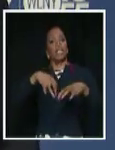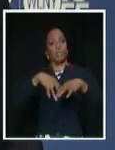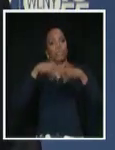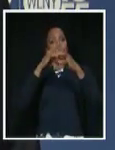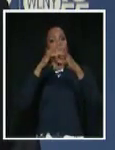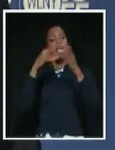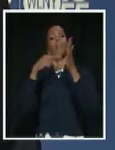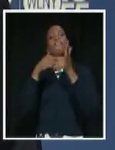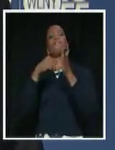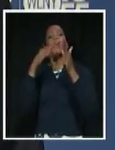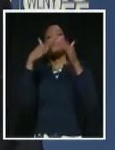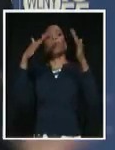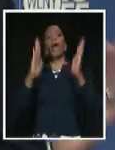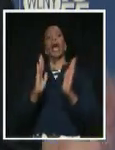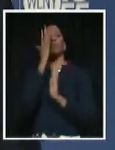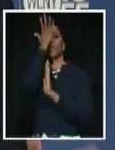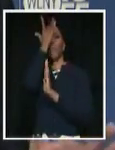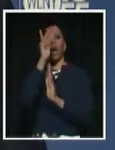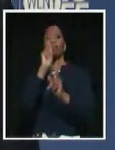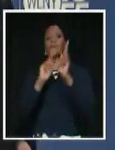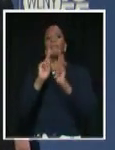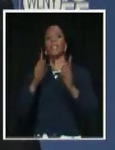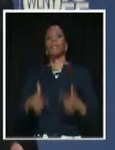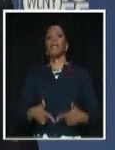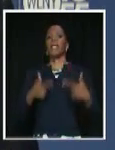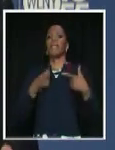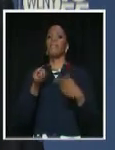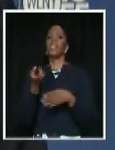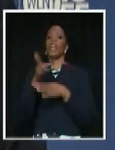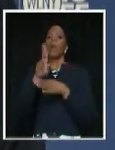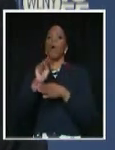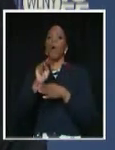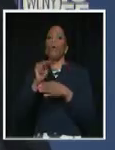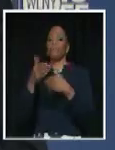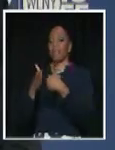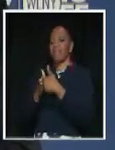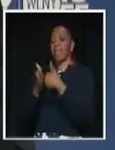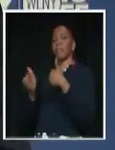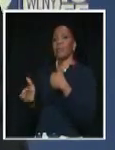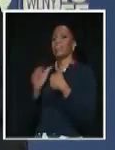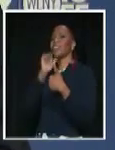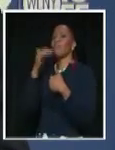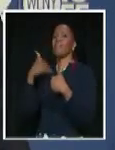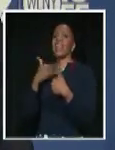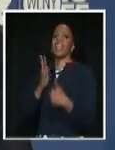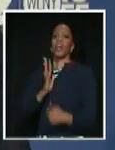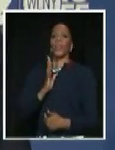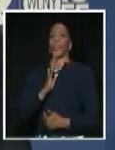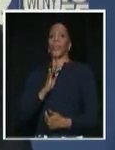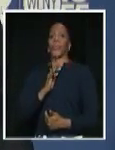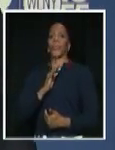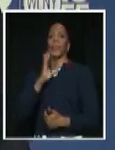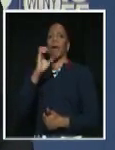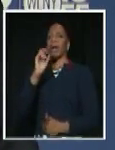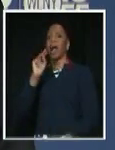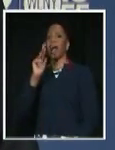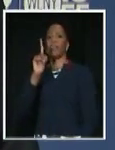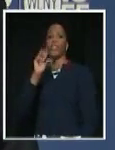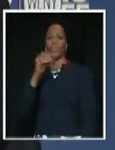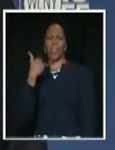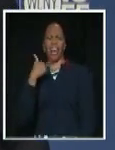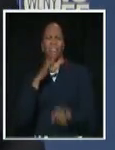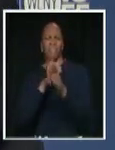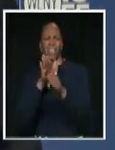people can live in their own neighborhoods. We don't need more luxury condos in New York City. We've got plenty of them. We need affordable housing for everyday New Yorkers. And we need